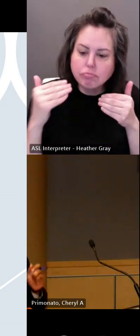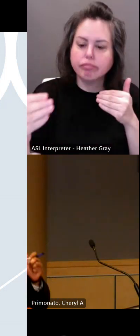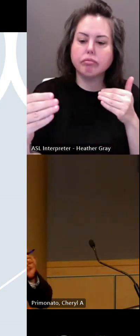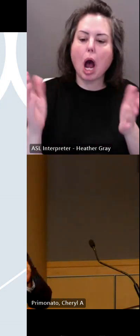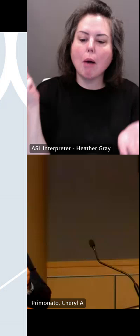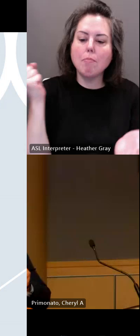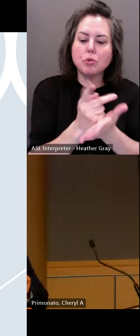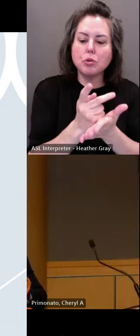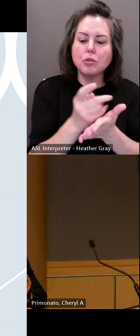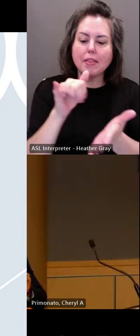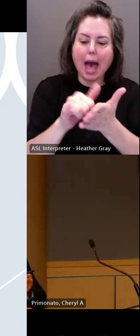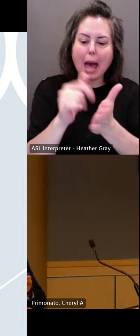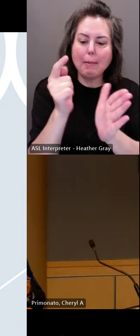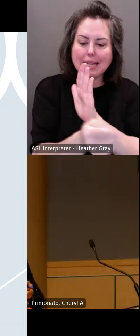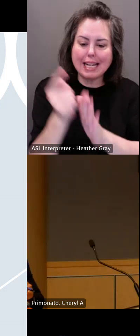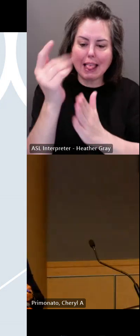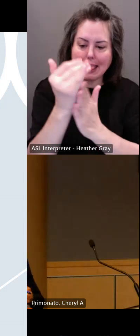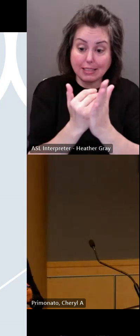Any questions?